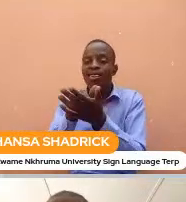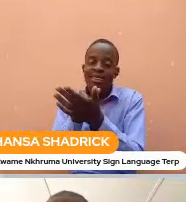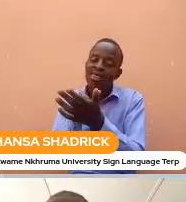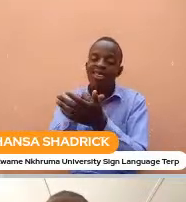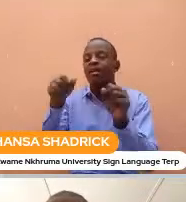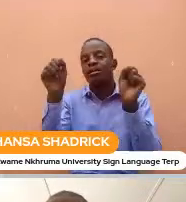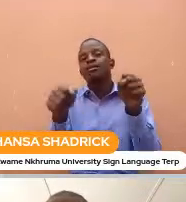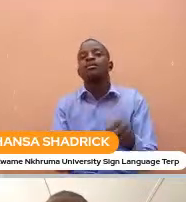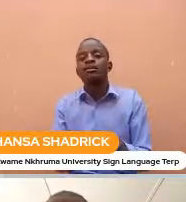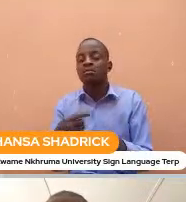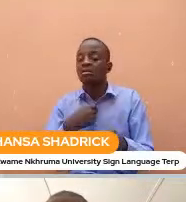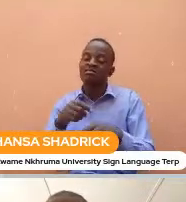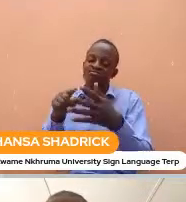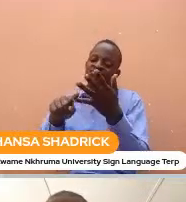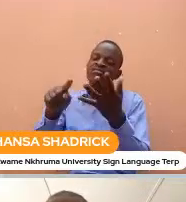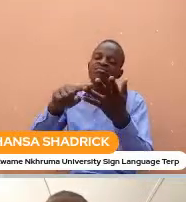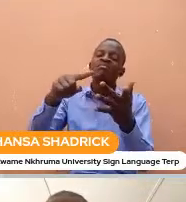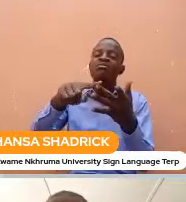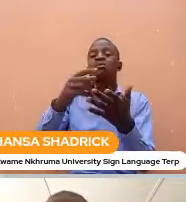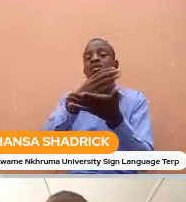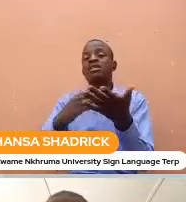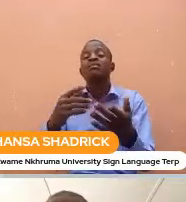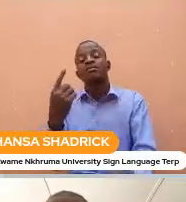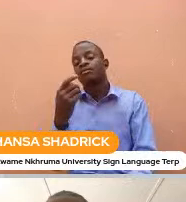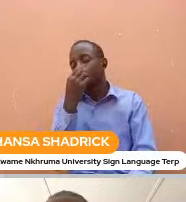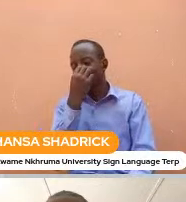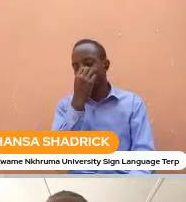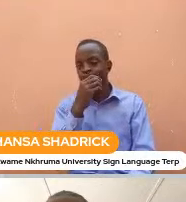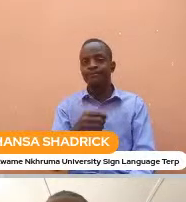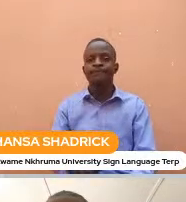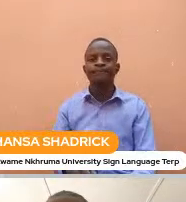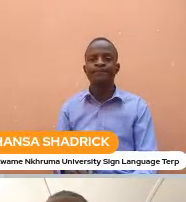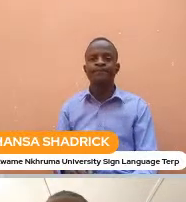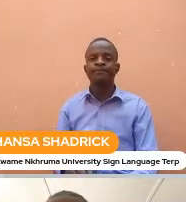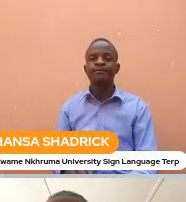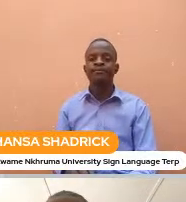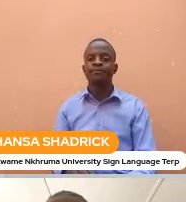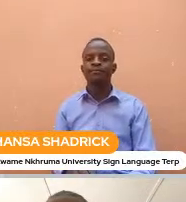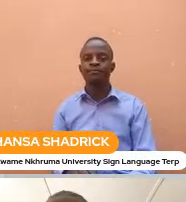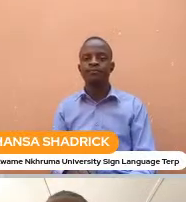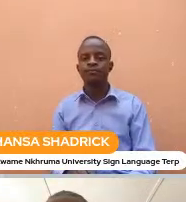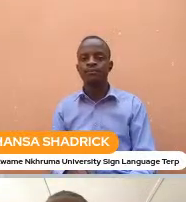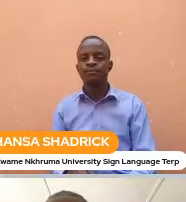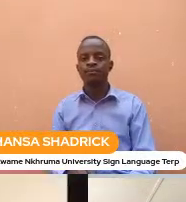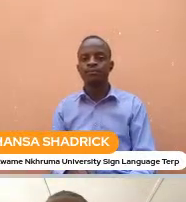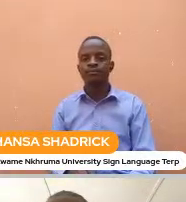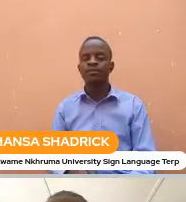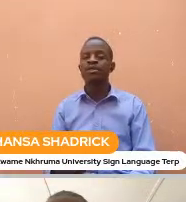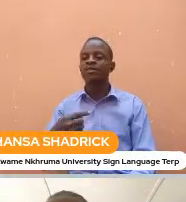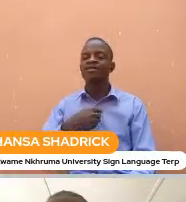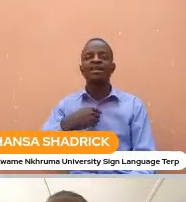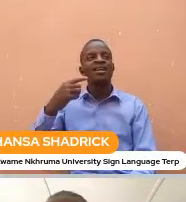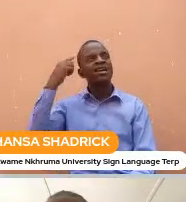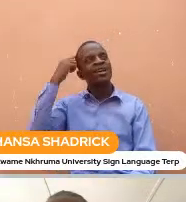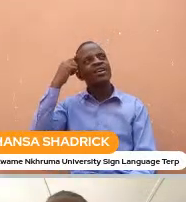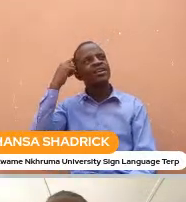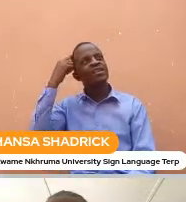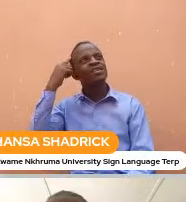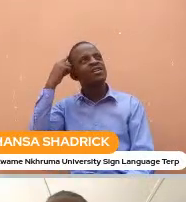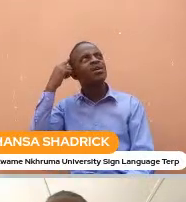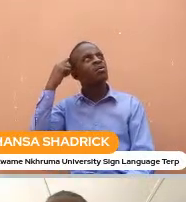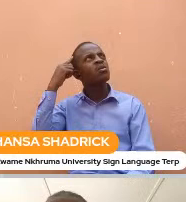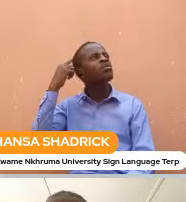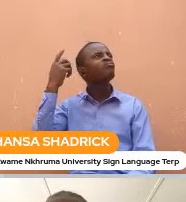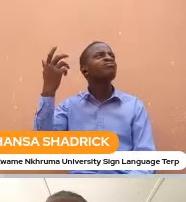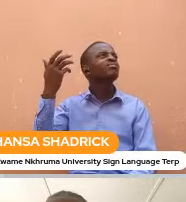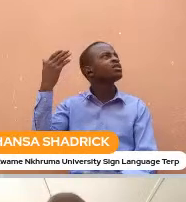with. Mm, mm. And even as you're speaking, India, I'm just thinking about also, the psychological